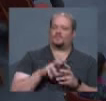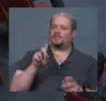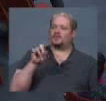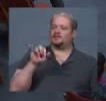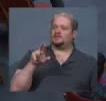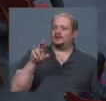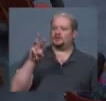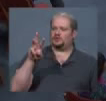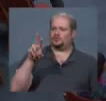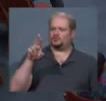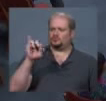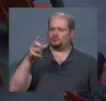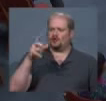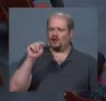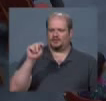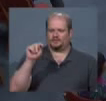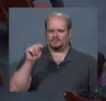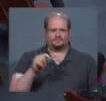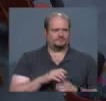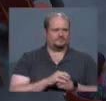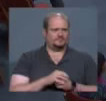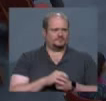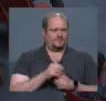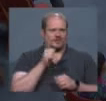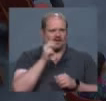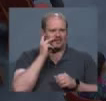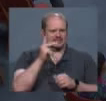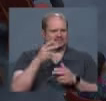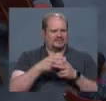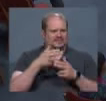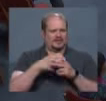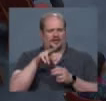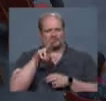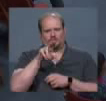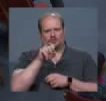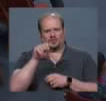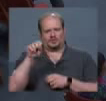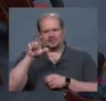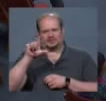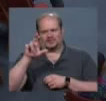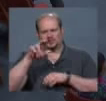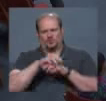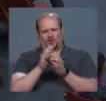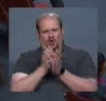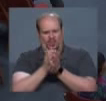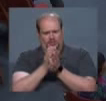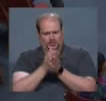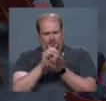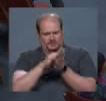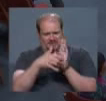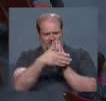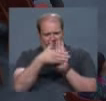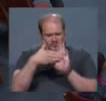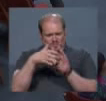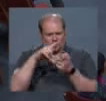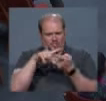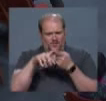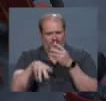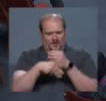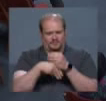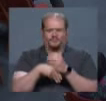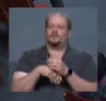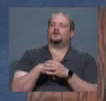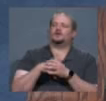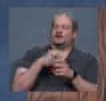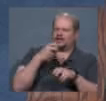Director Wright. I didn't see the name USS Little Rock on the ship yet. Has that been, when will that be put on? It